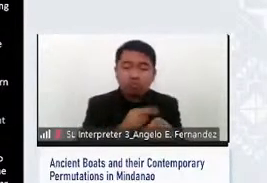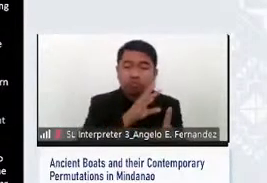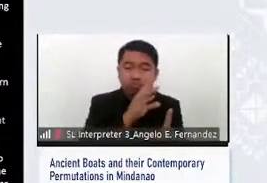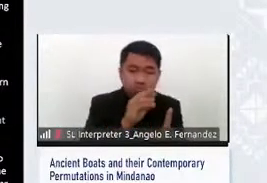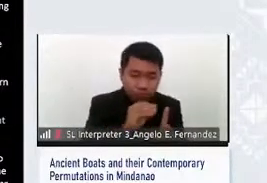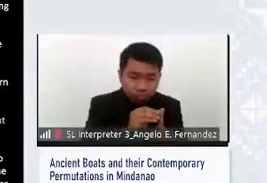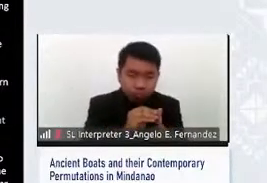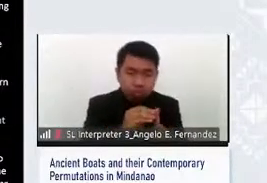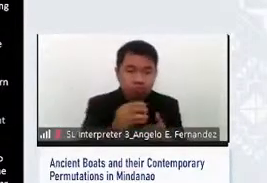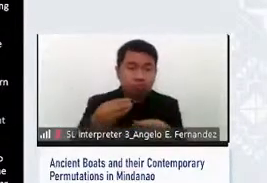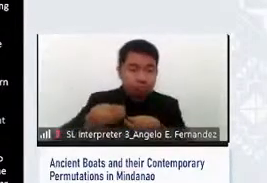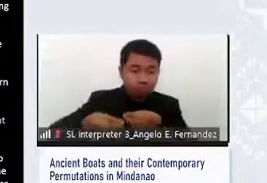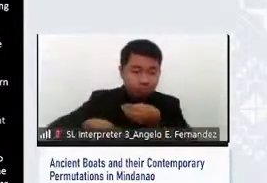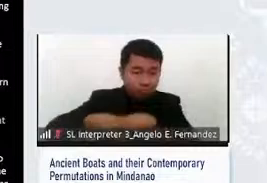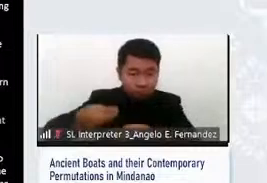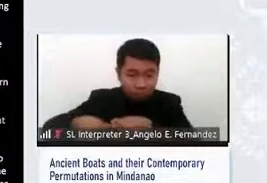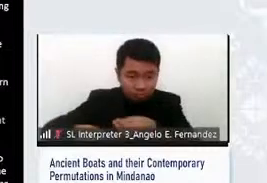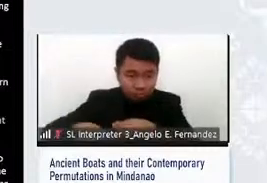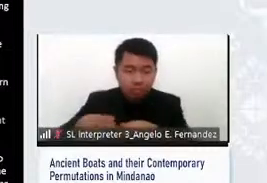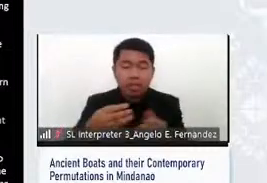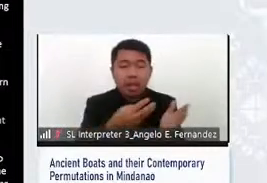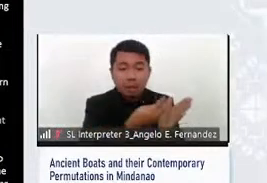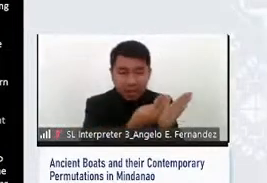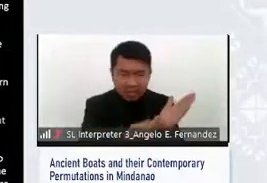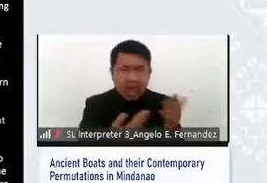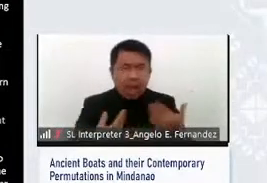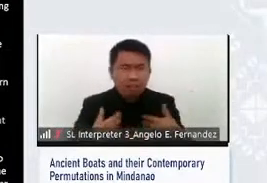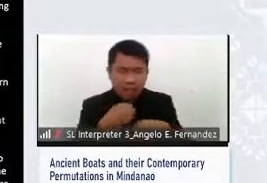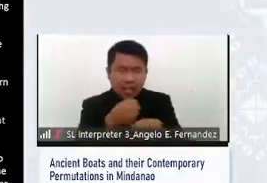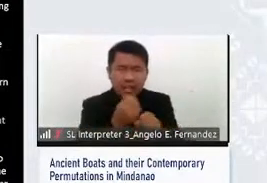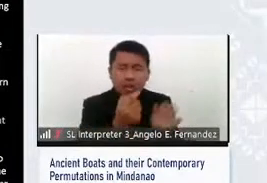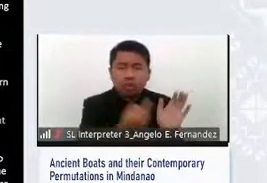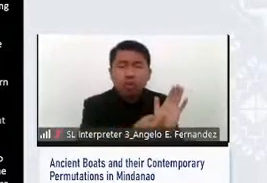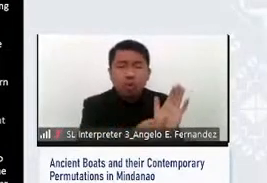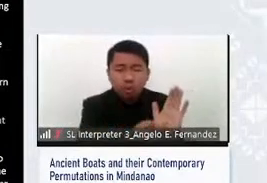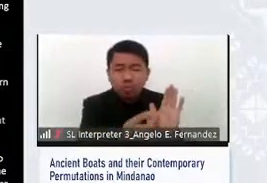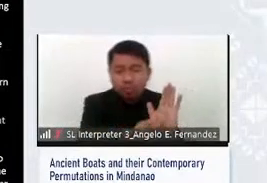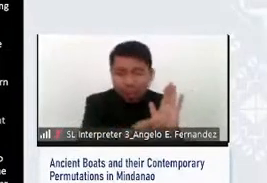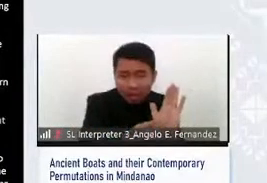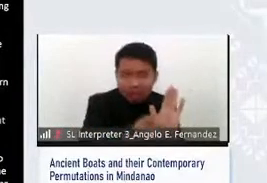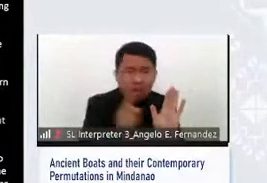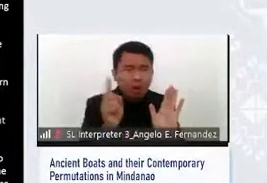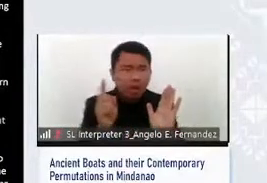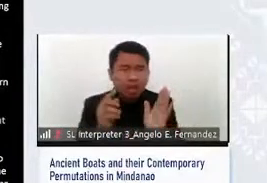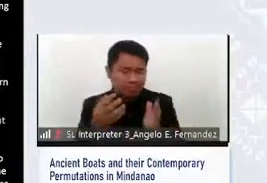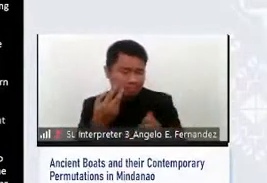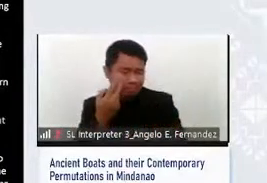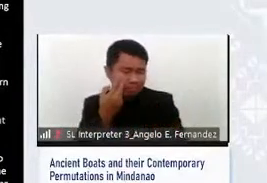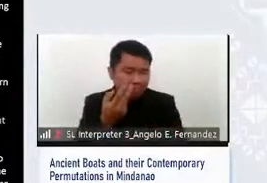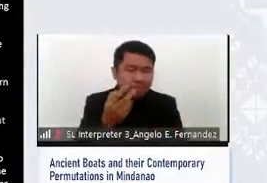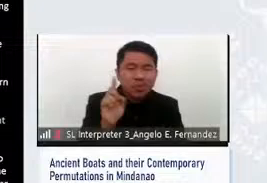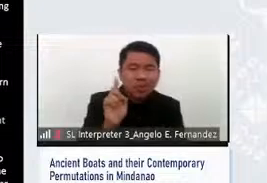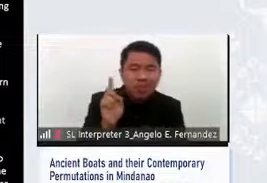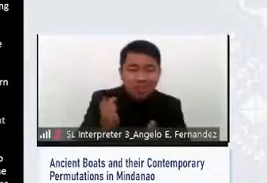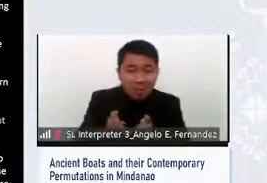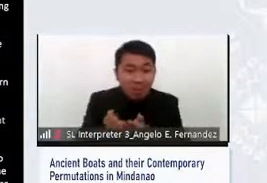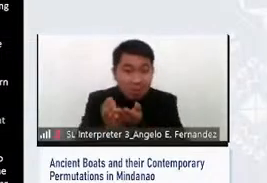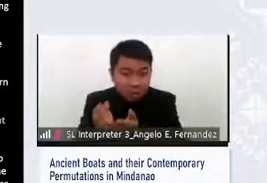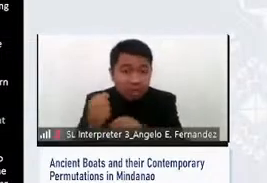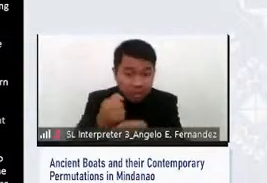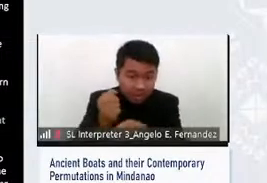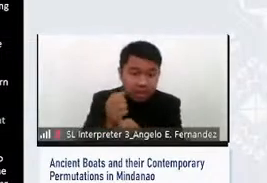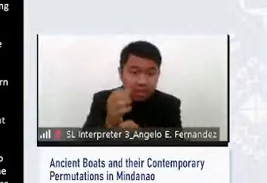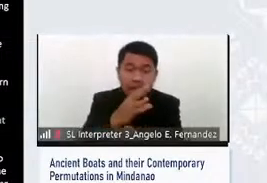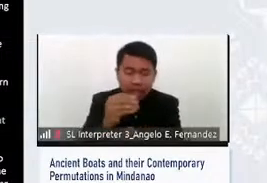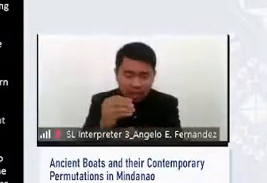materials provide direct evidence of our predecessors' boat building and boat using skills and their active participation in the Southeast